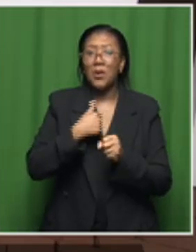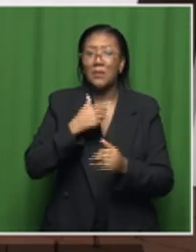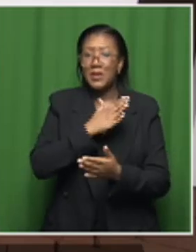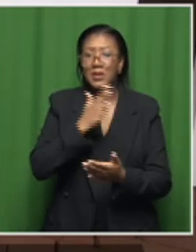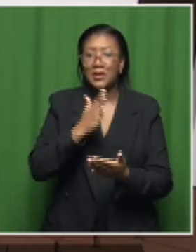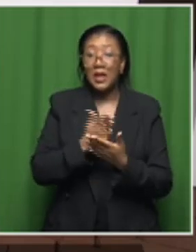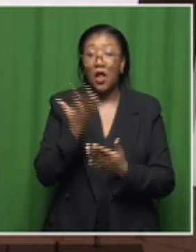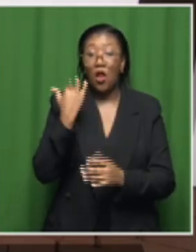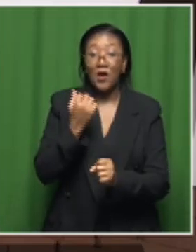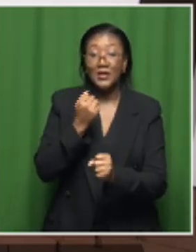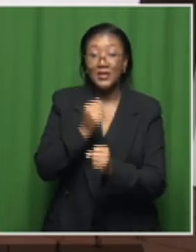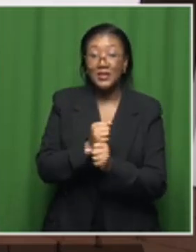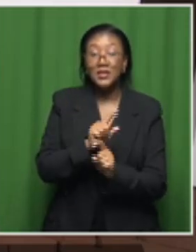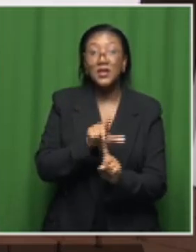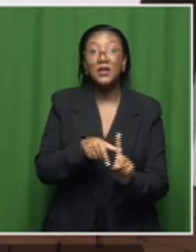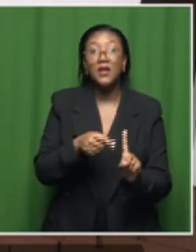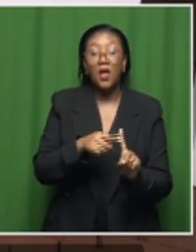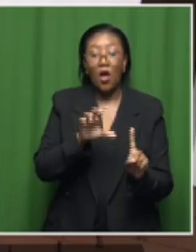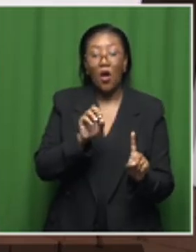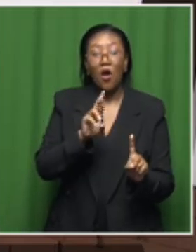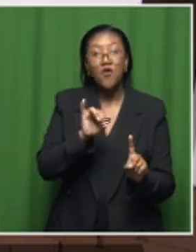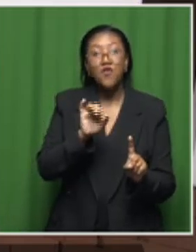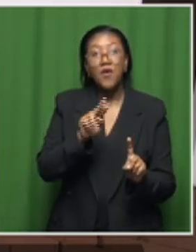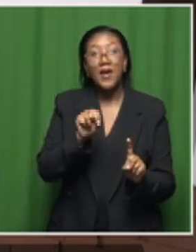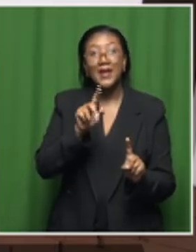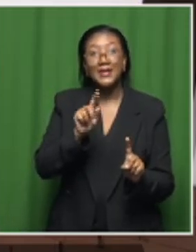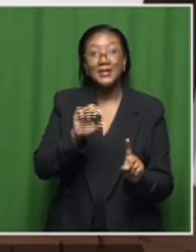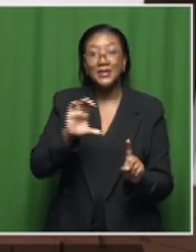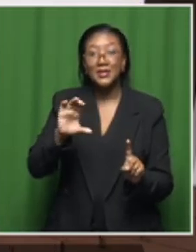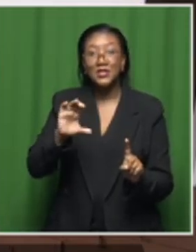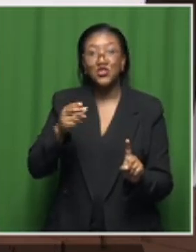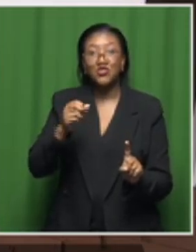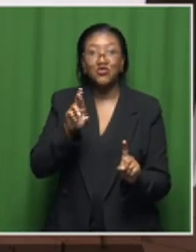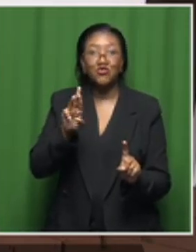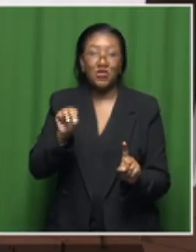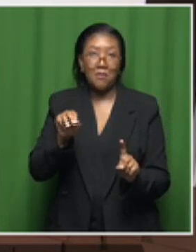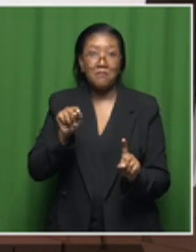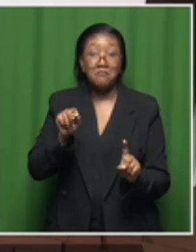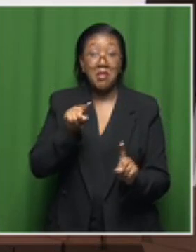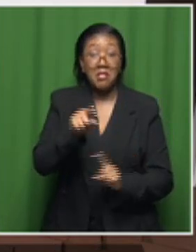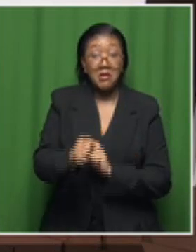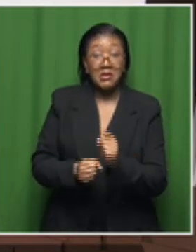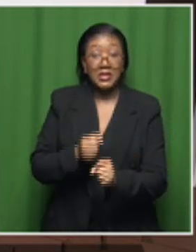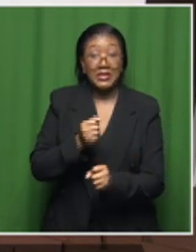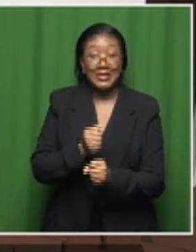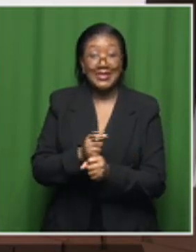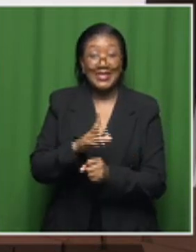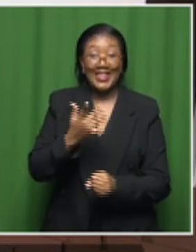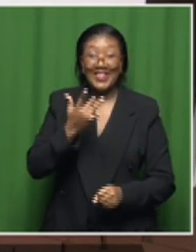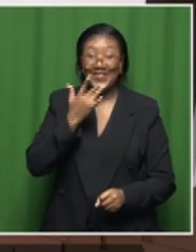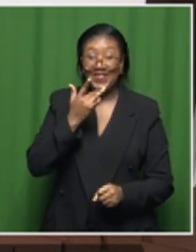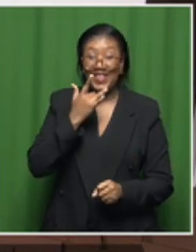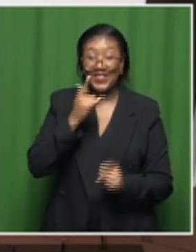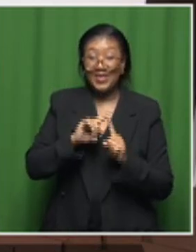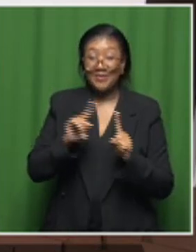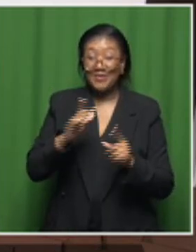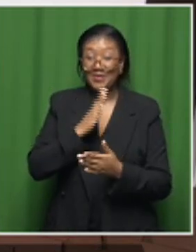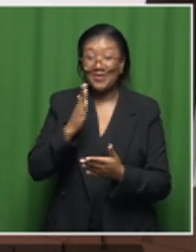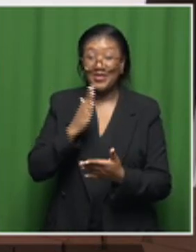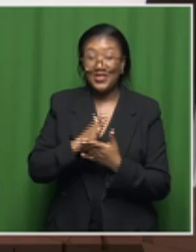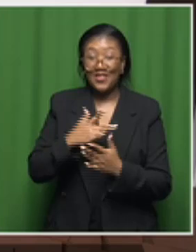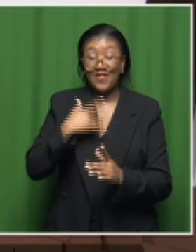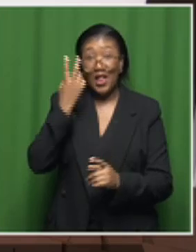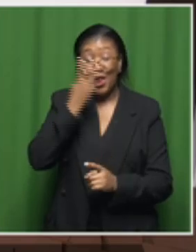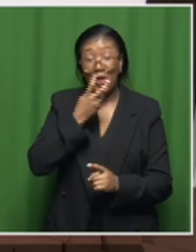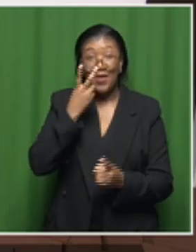Oriental Charm, and that was a big one. But I think the favorite for this year, they're saying, if you go by the bookies, I'm going to try and find it now, but